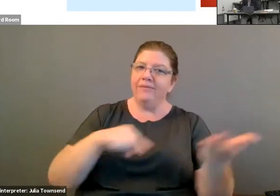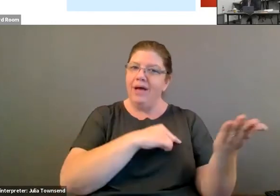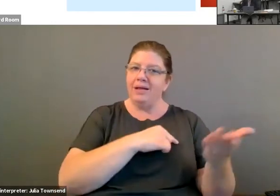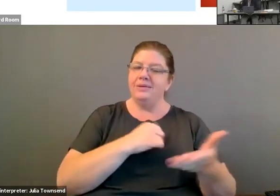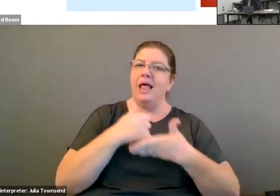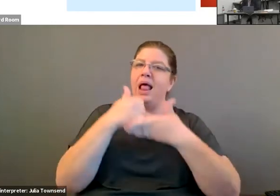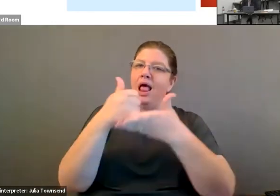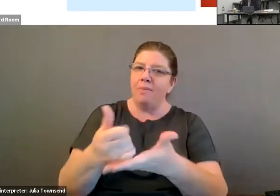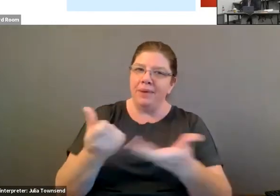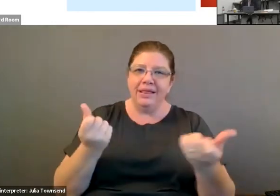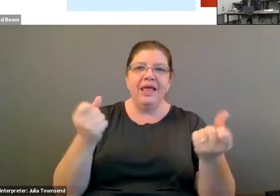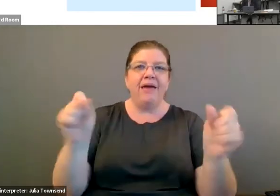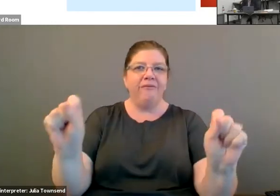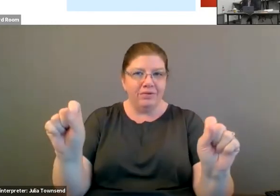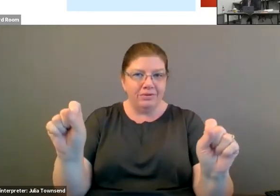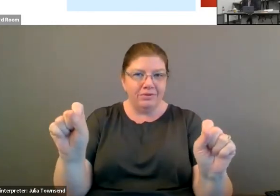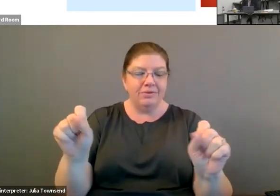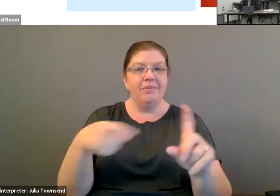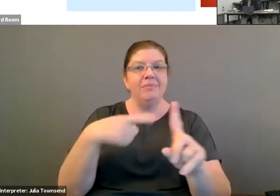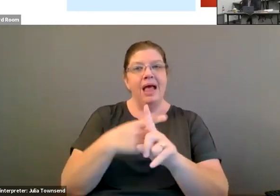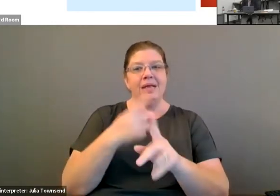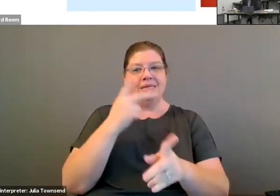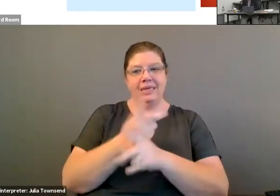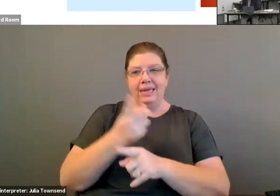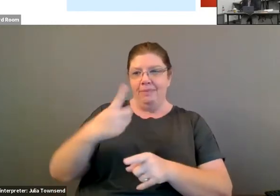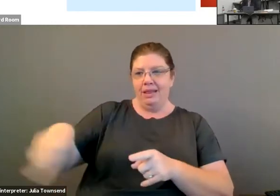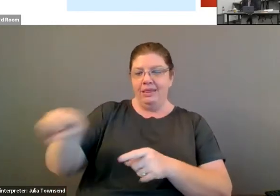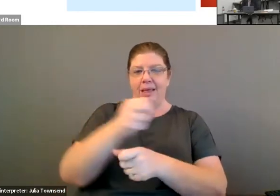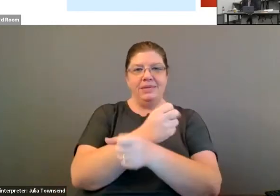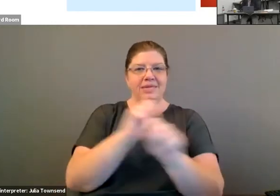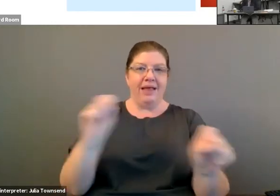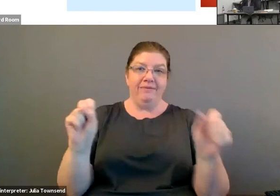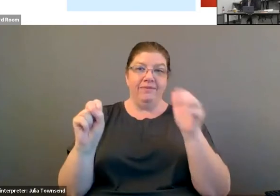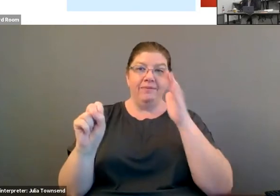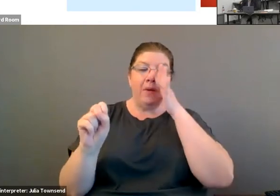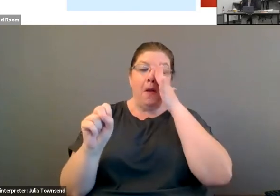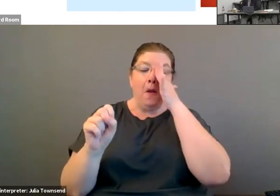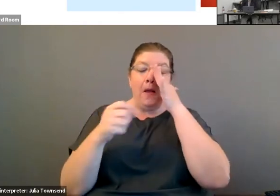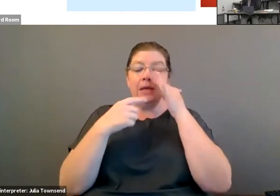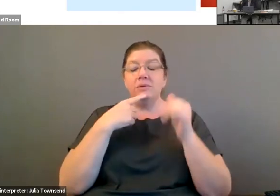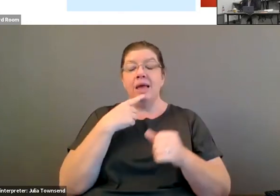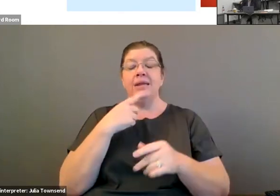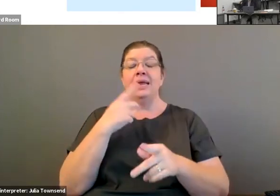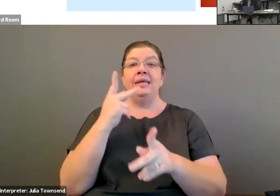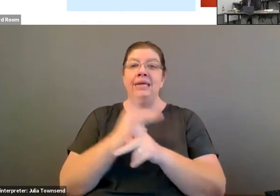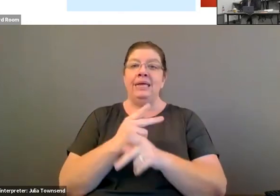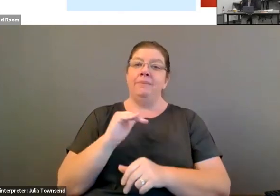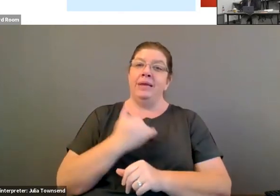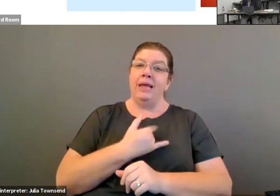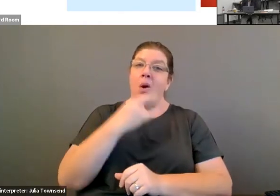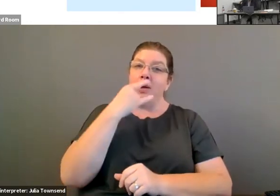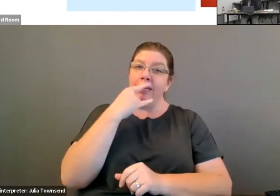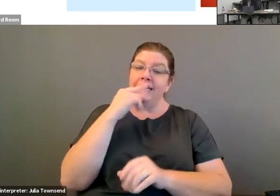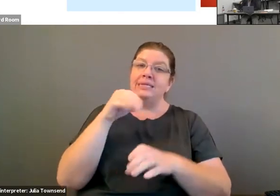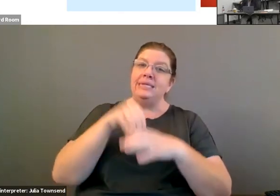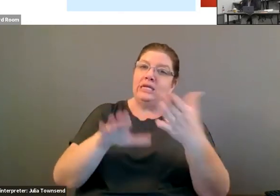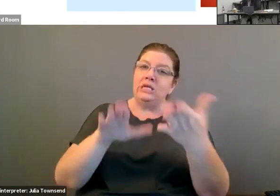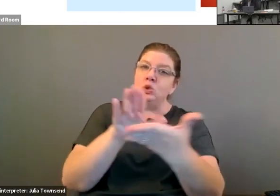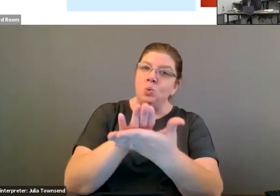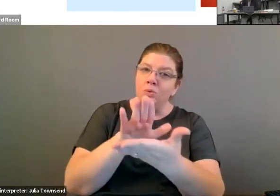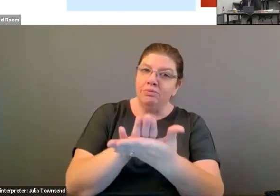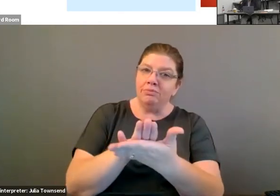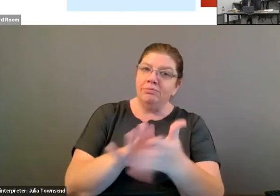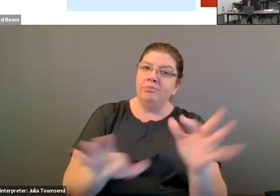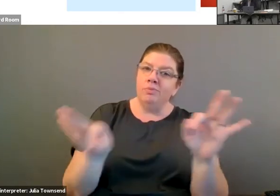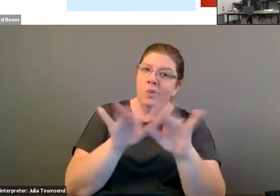effort, but it's also about keeping them safe. And as we said, keeping our kids in school.